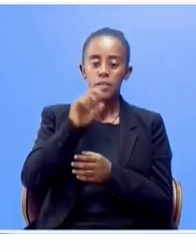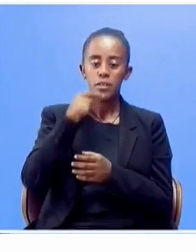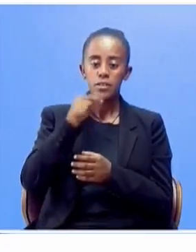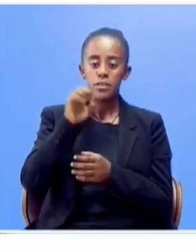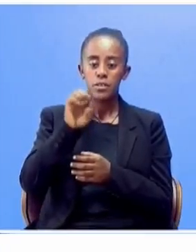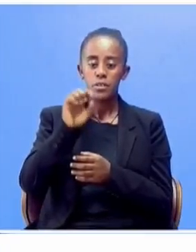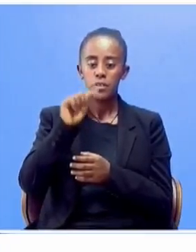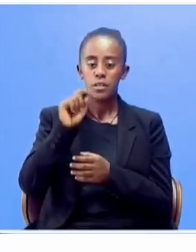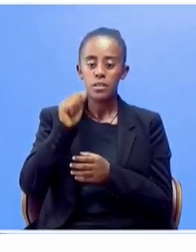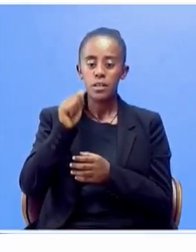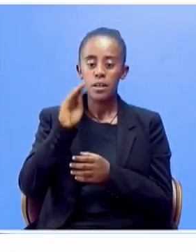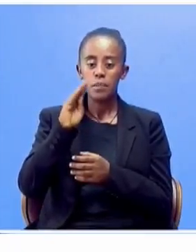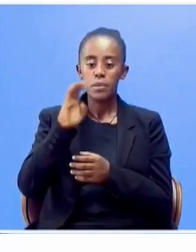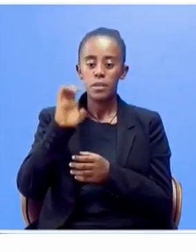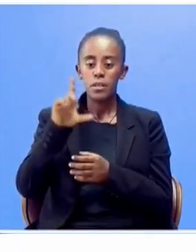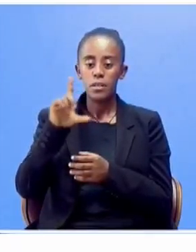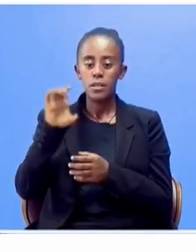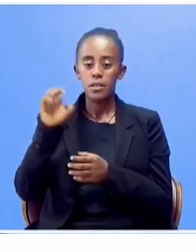Eating